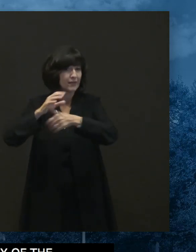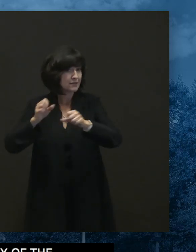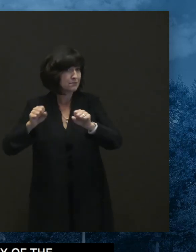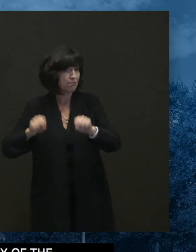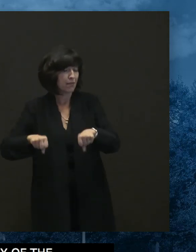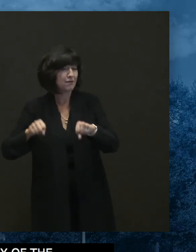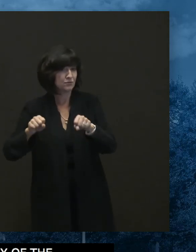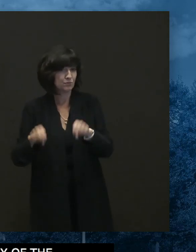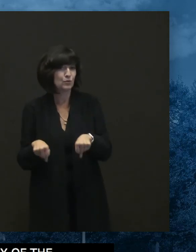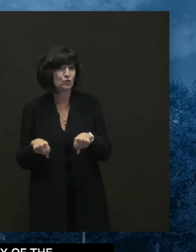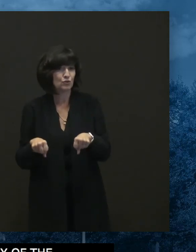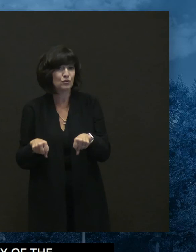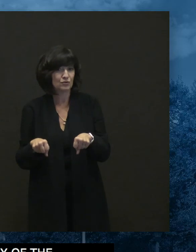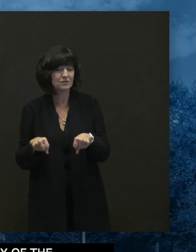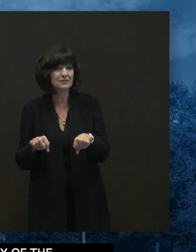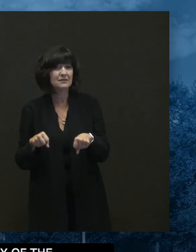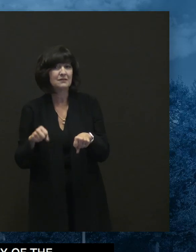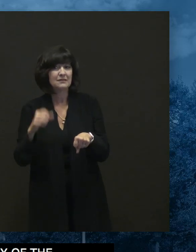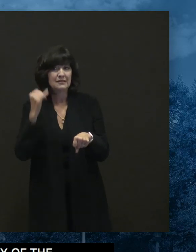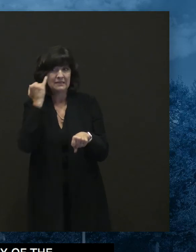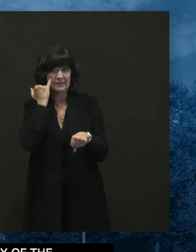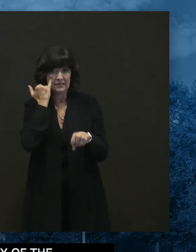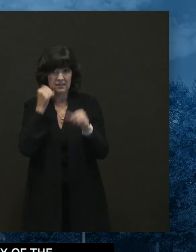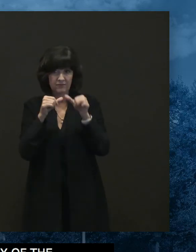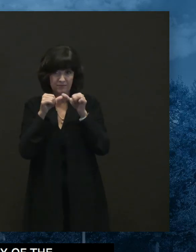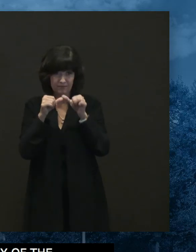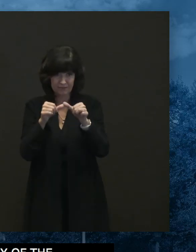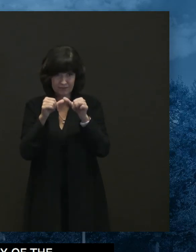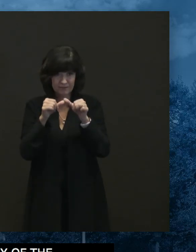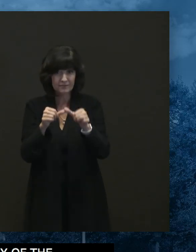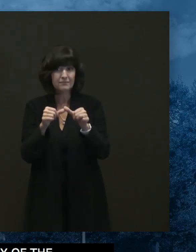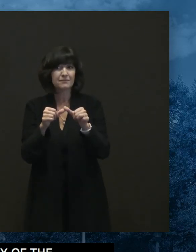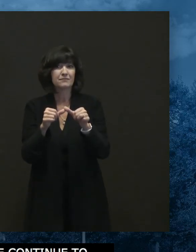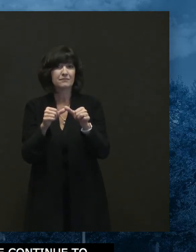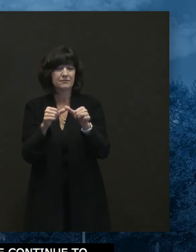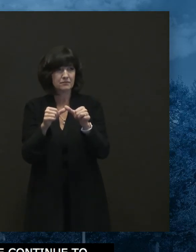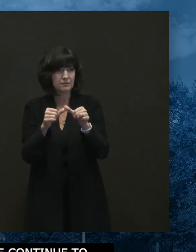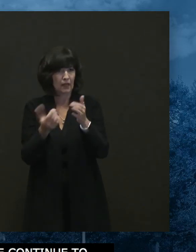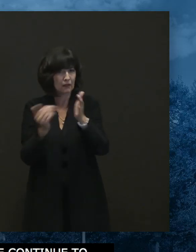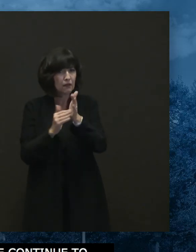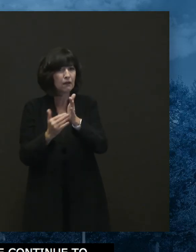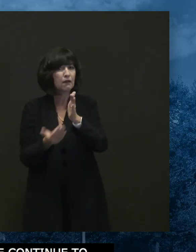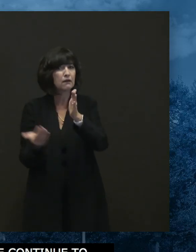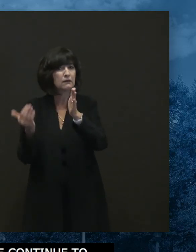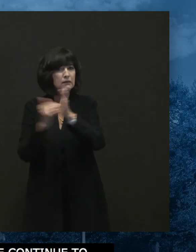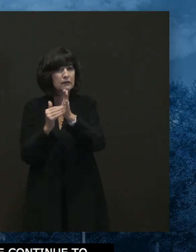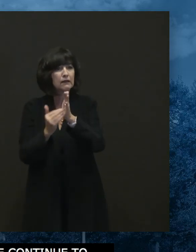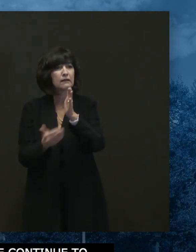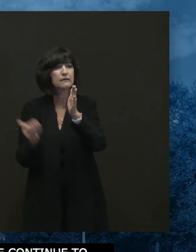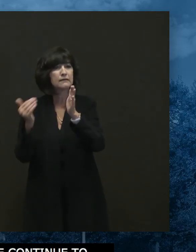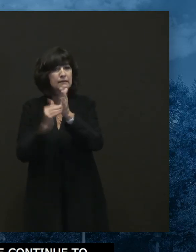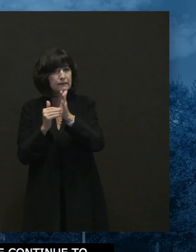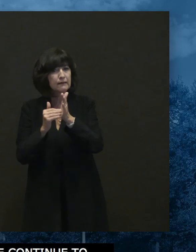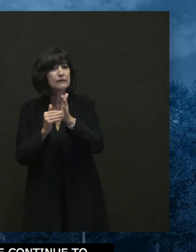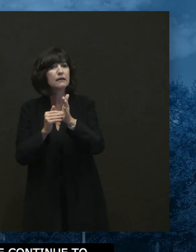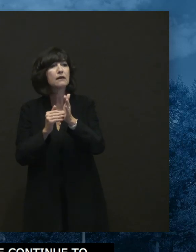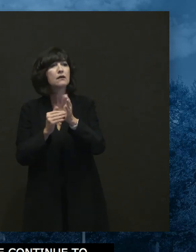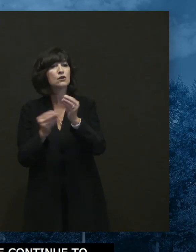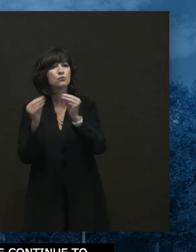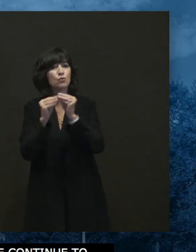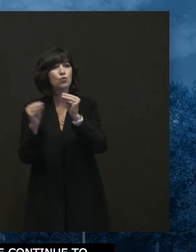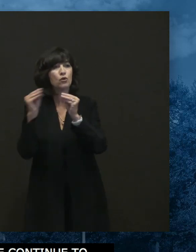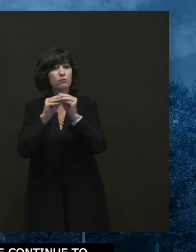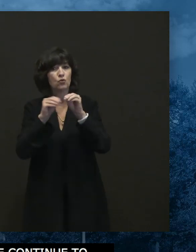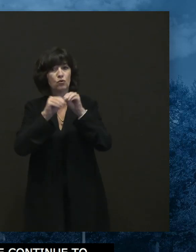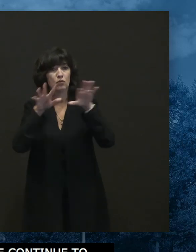possible if we continue to see significant increases in community spread and increases in